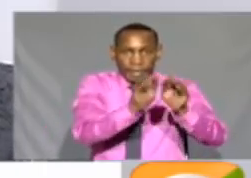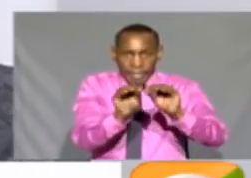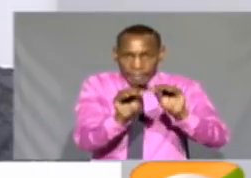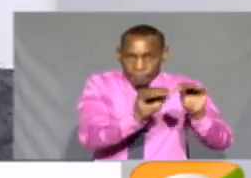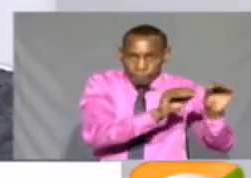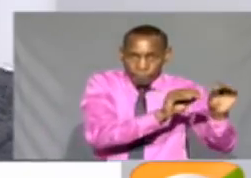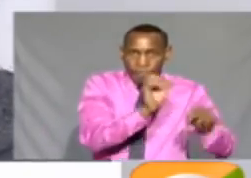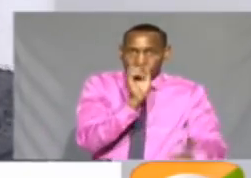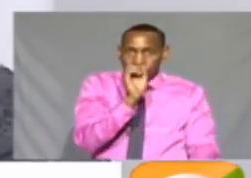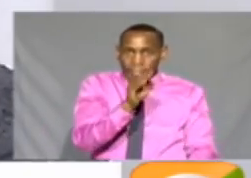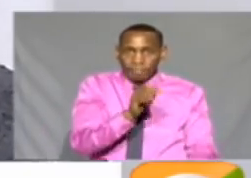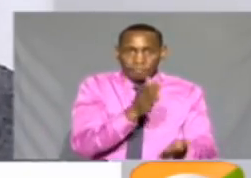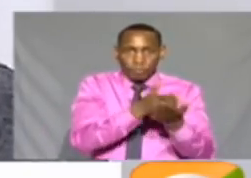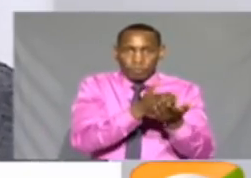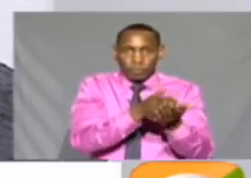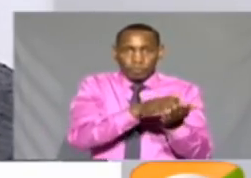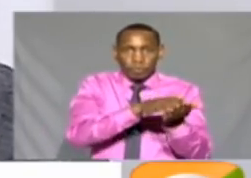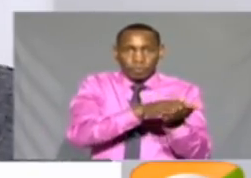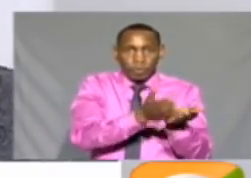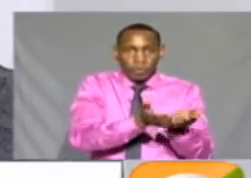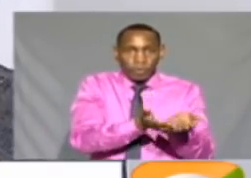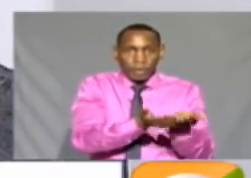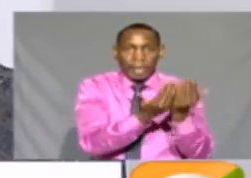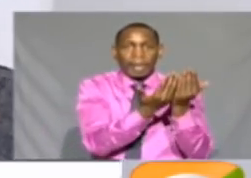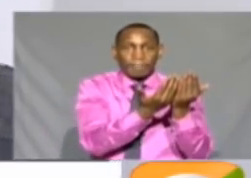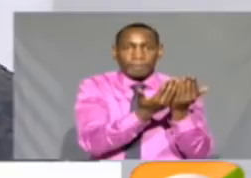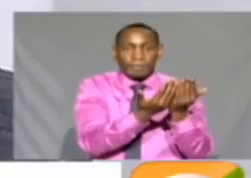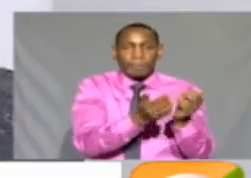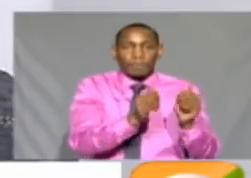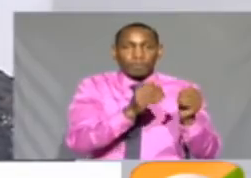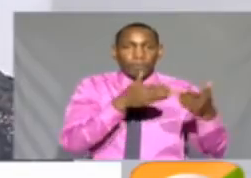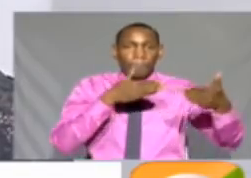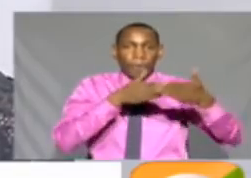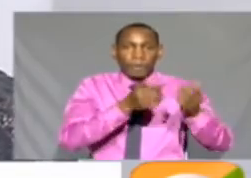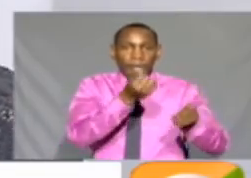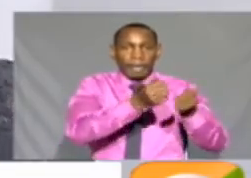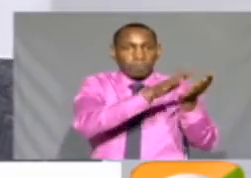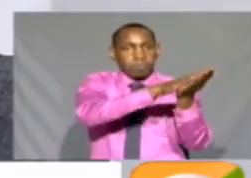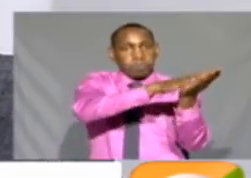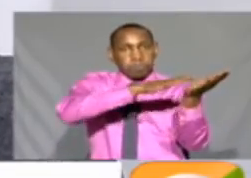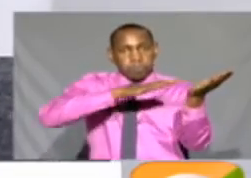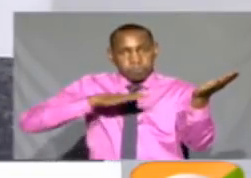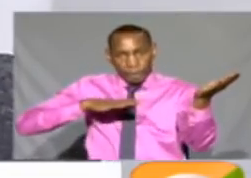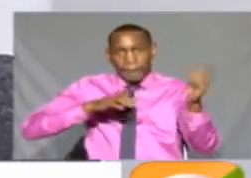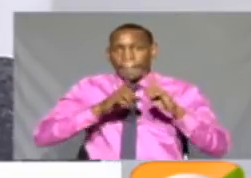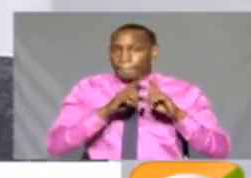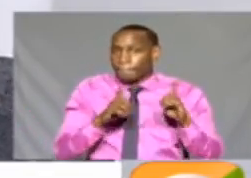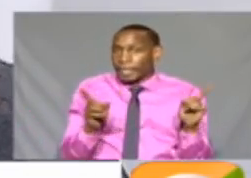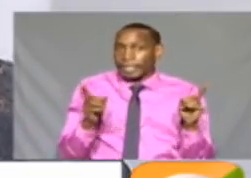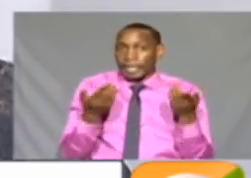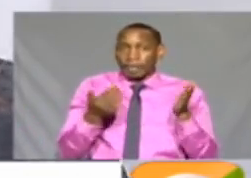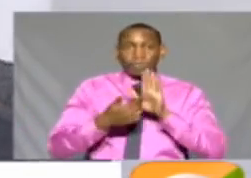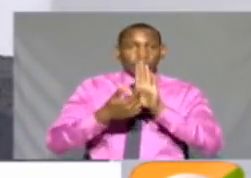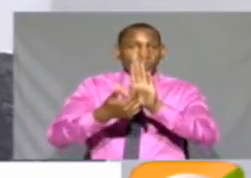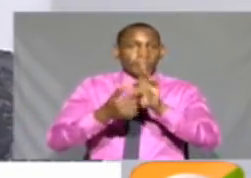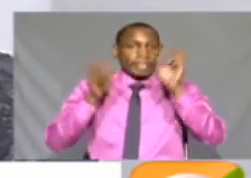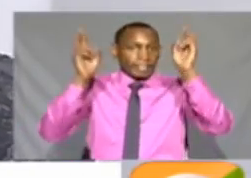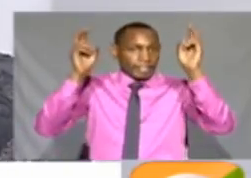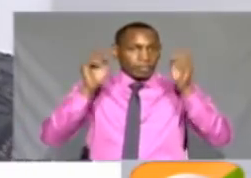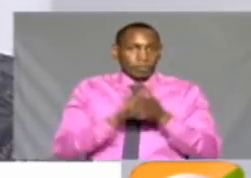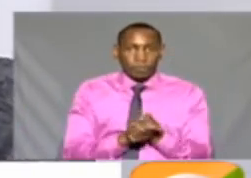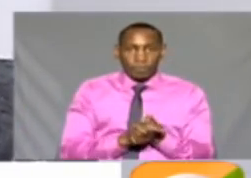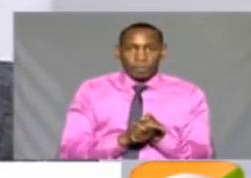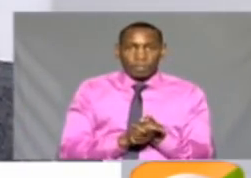So if it had been up, it would have ideally prevented the car from rolling off in the first place. But like I said, it brings to light issues